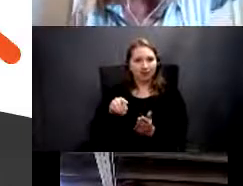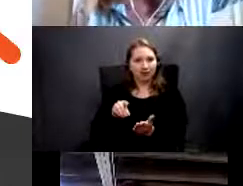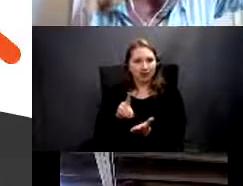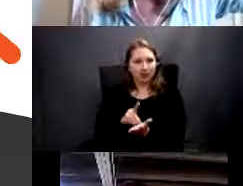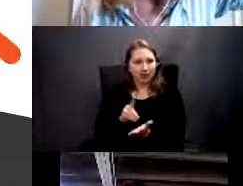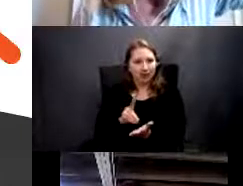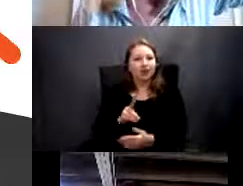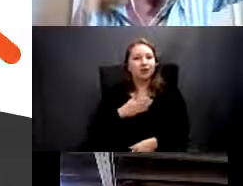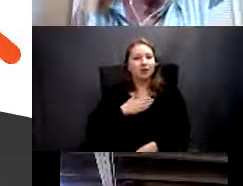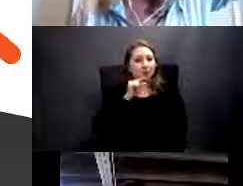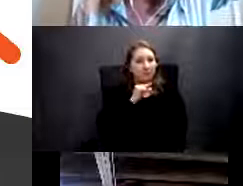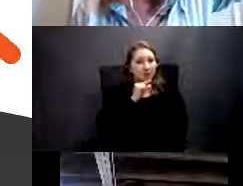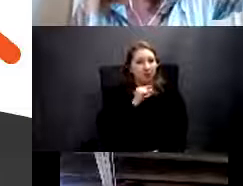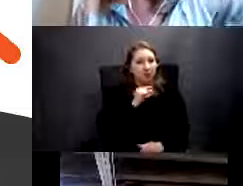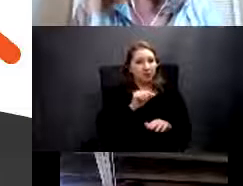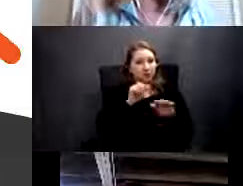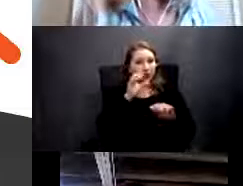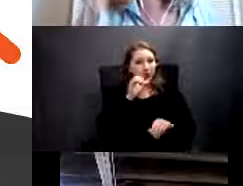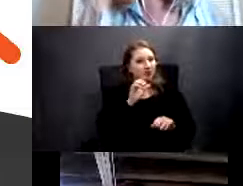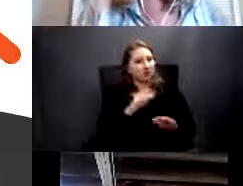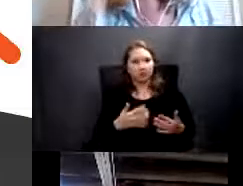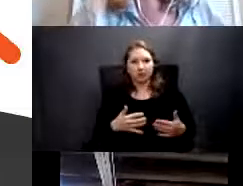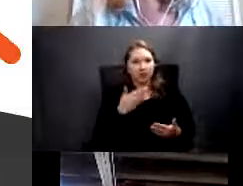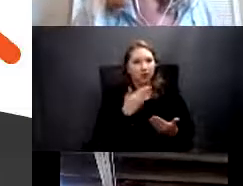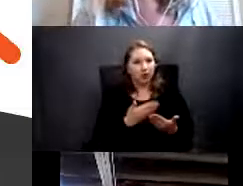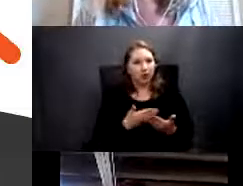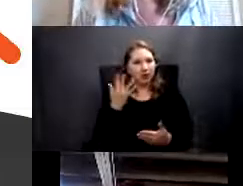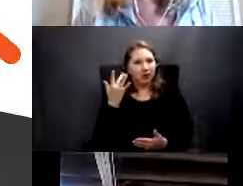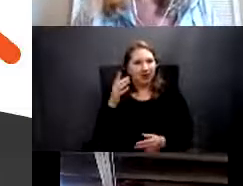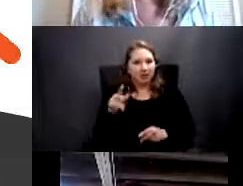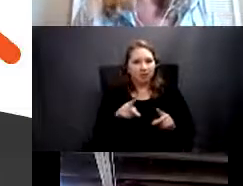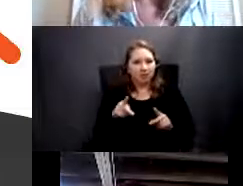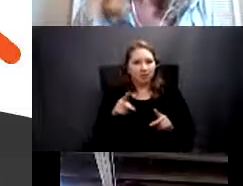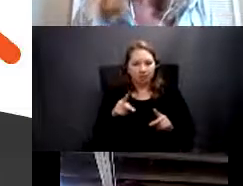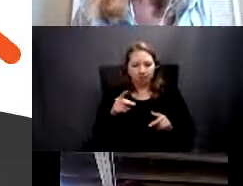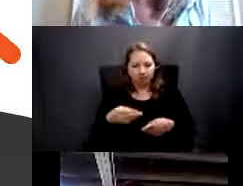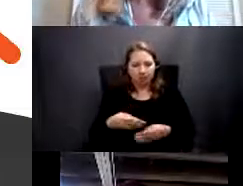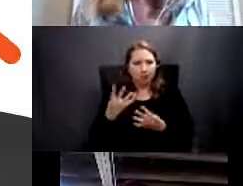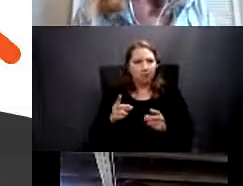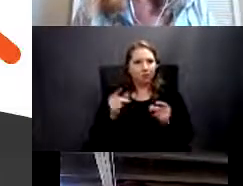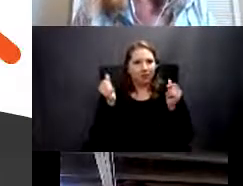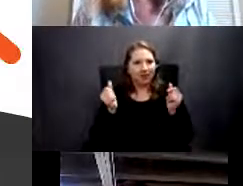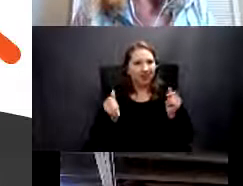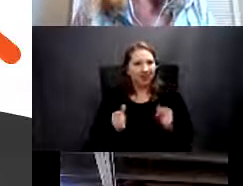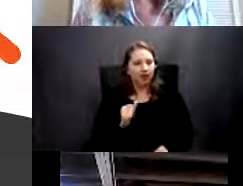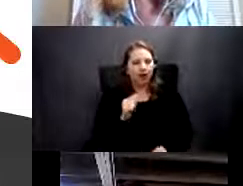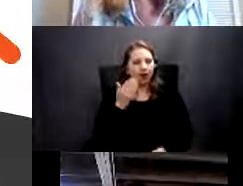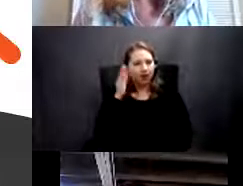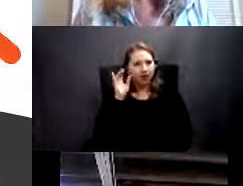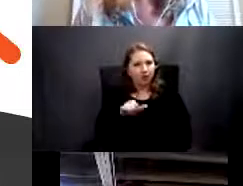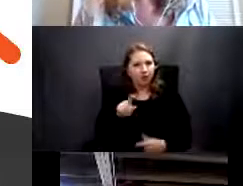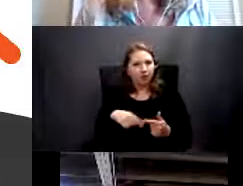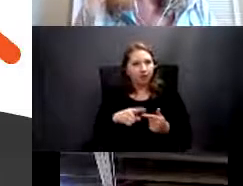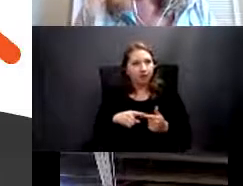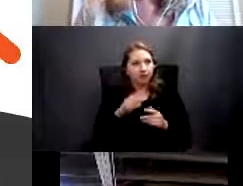Google search is really, really good because it's a very unique word. I didn't know that when it came to